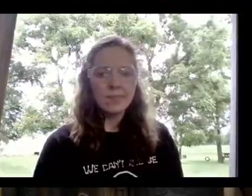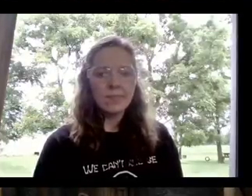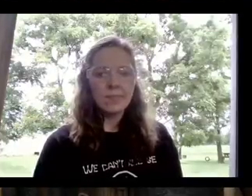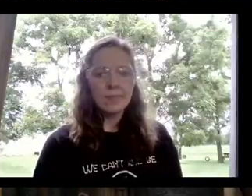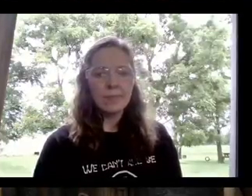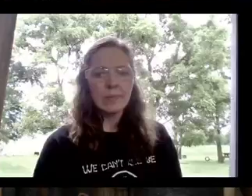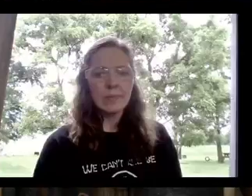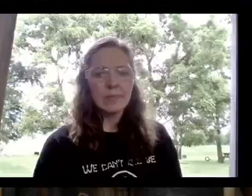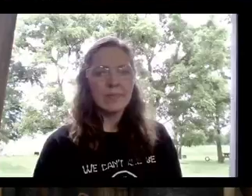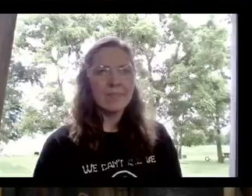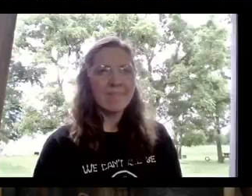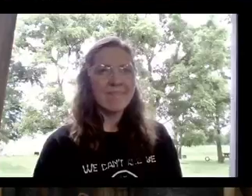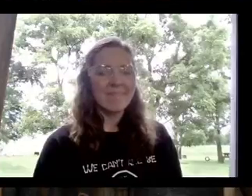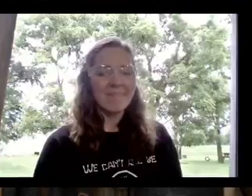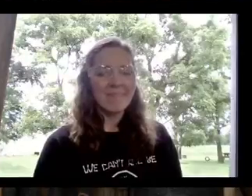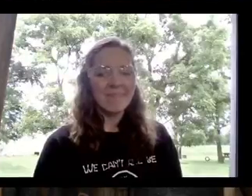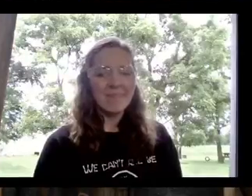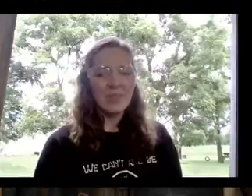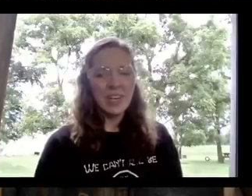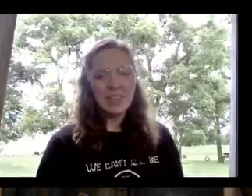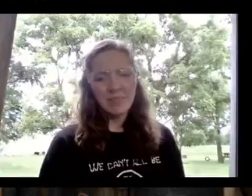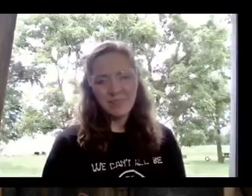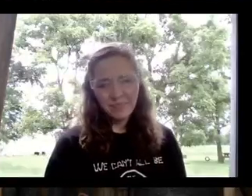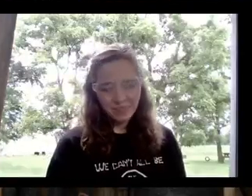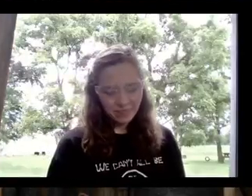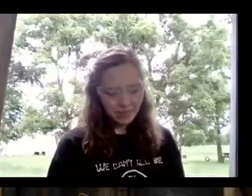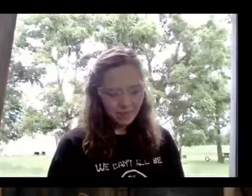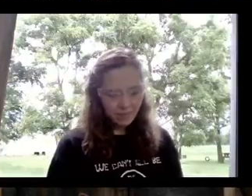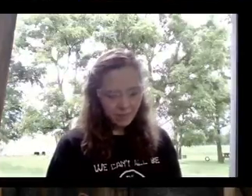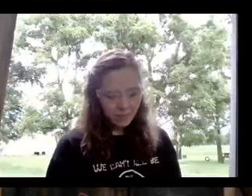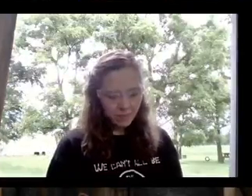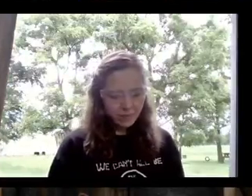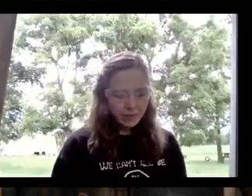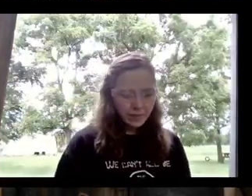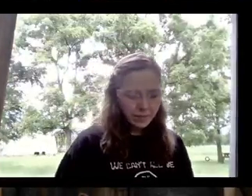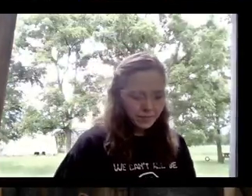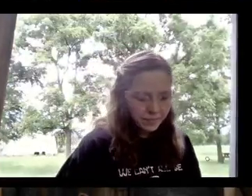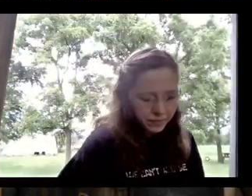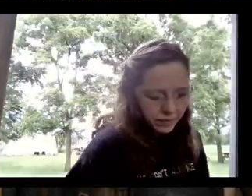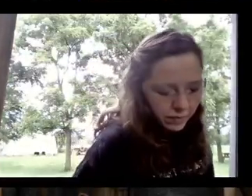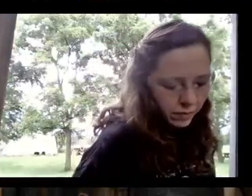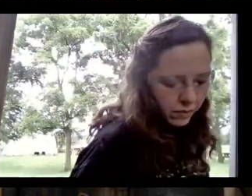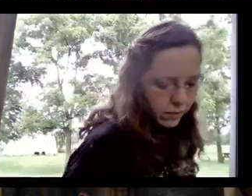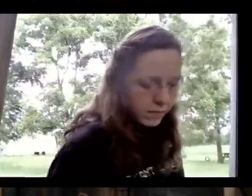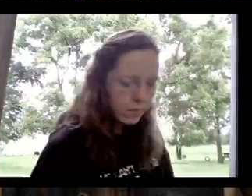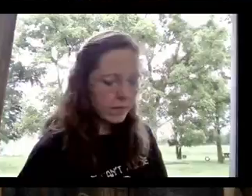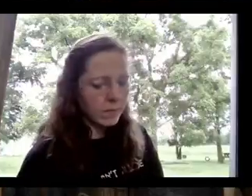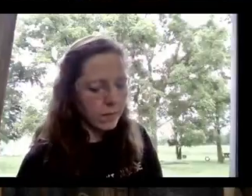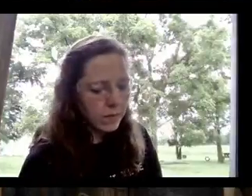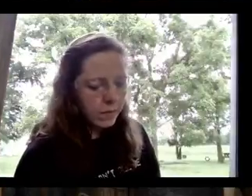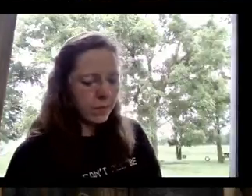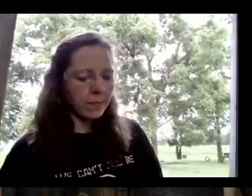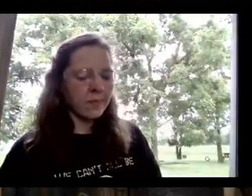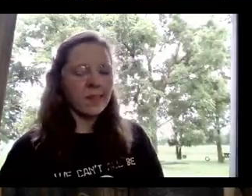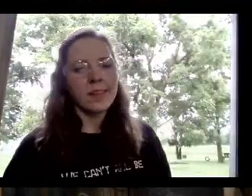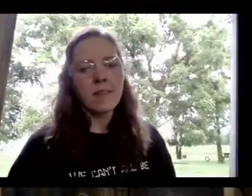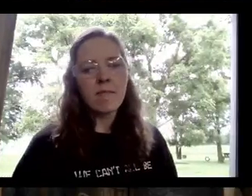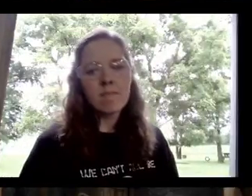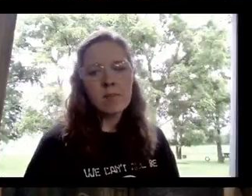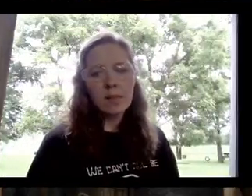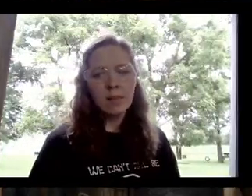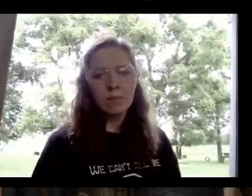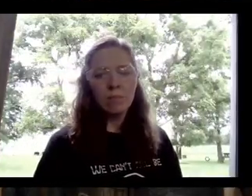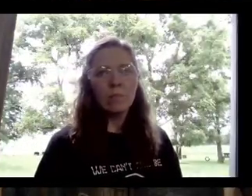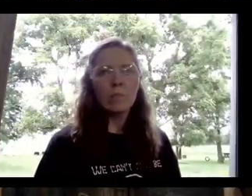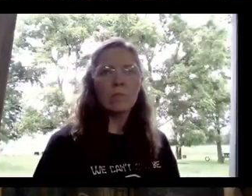and I'm sure I'll answer it a whole bunch more. Right. And it's a great question, because what